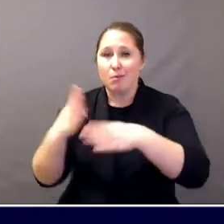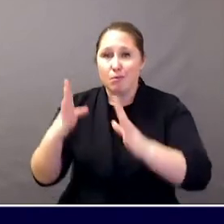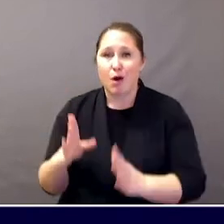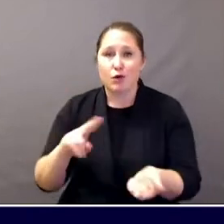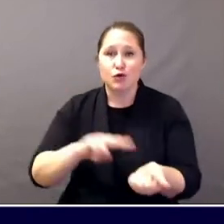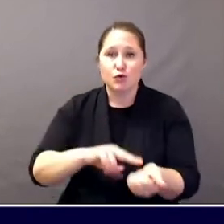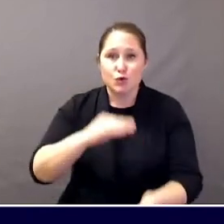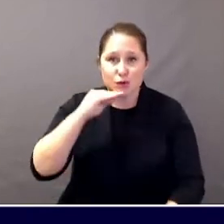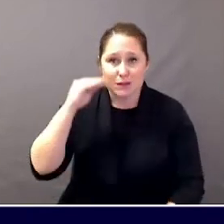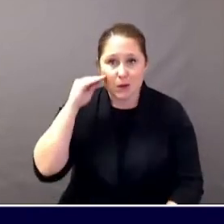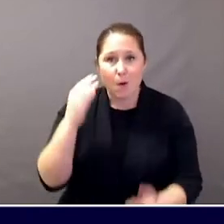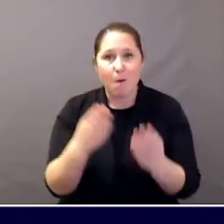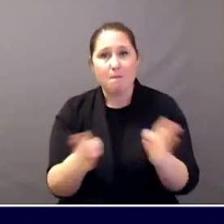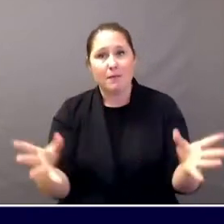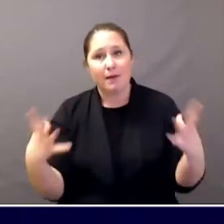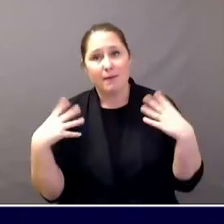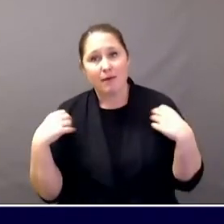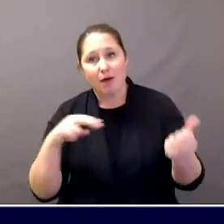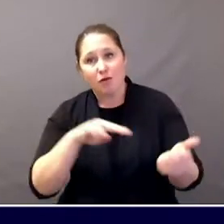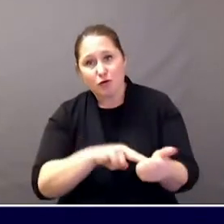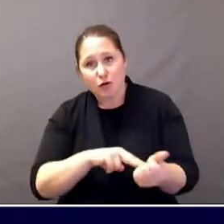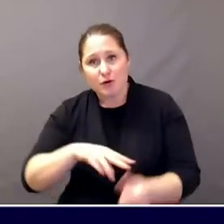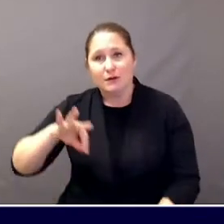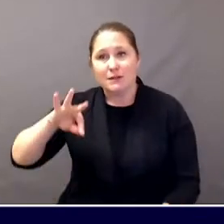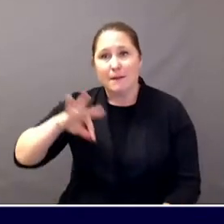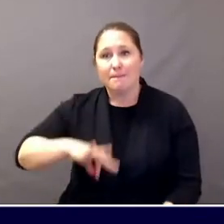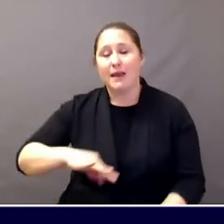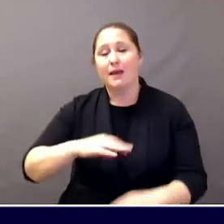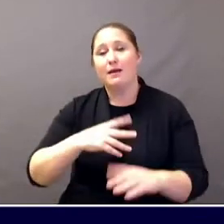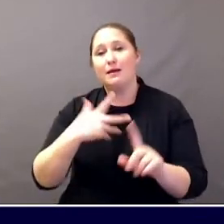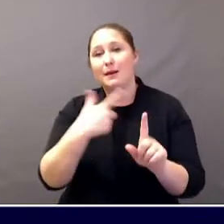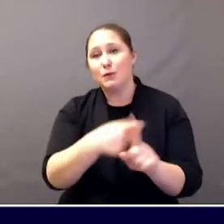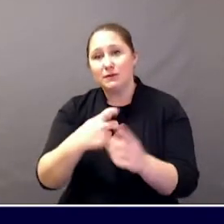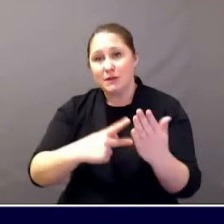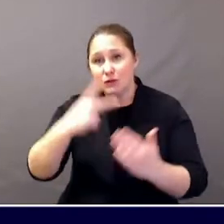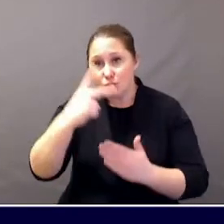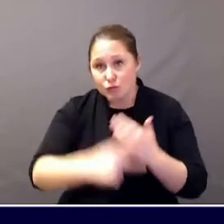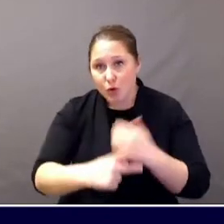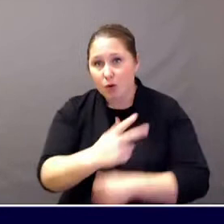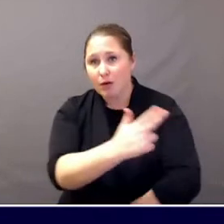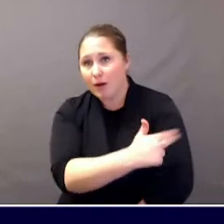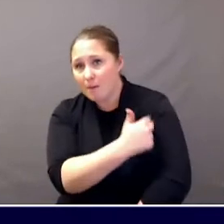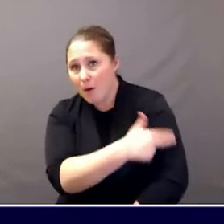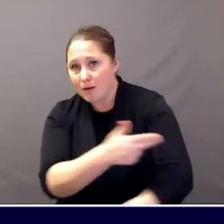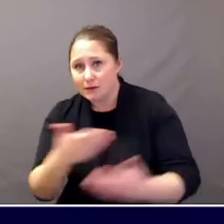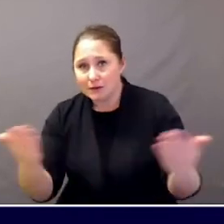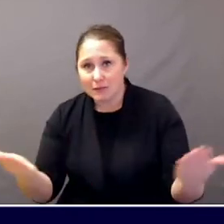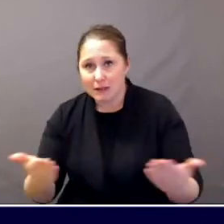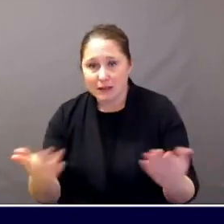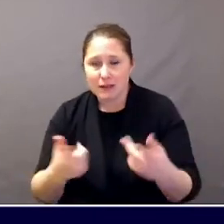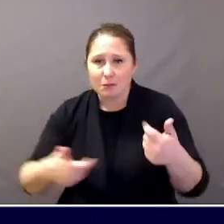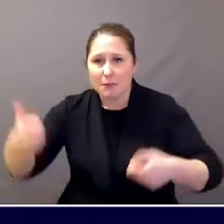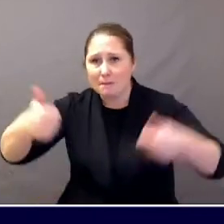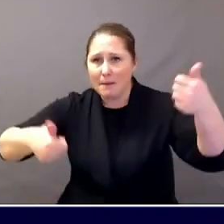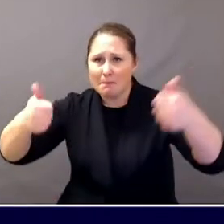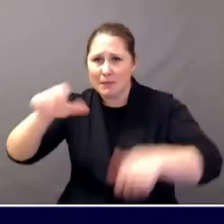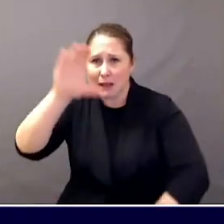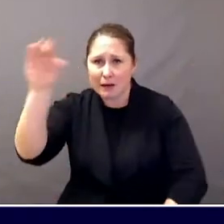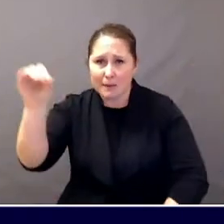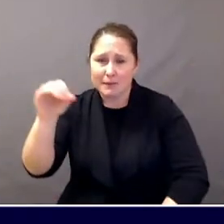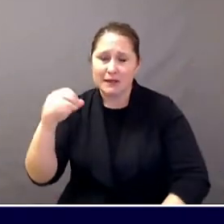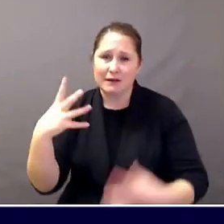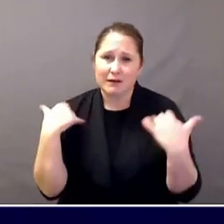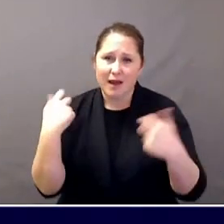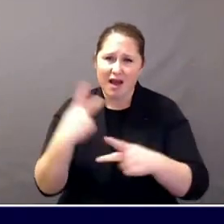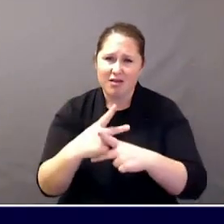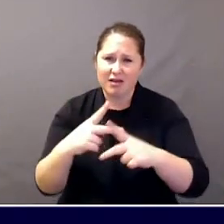health nurses, the Maine Immunization Program, the Maine hospitals, major healthcare facilities and systems,